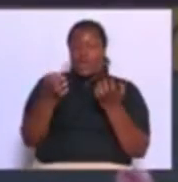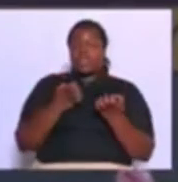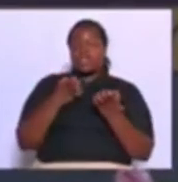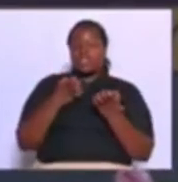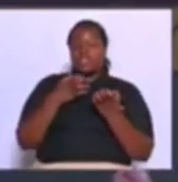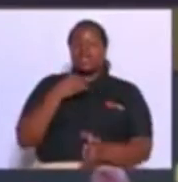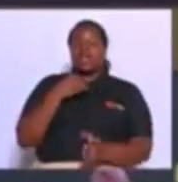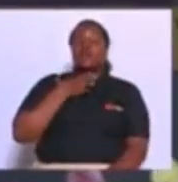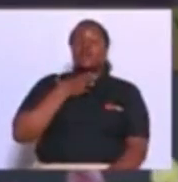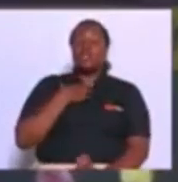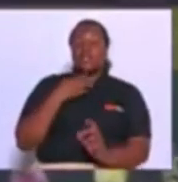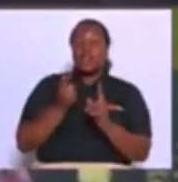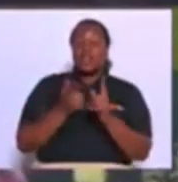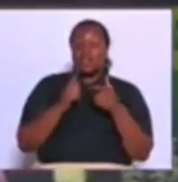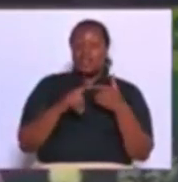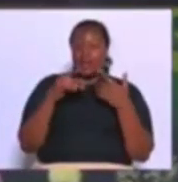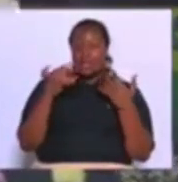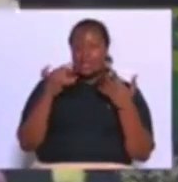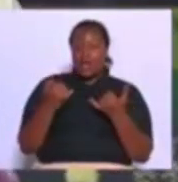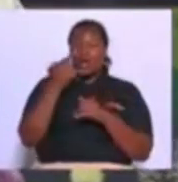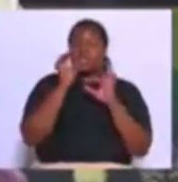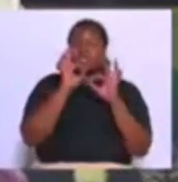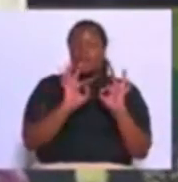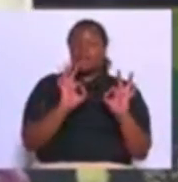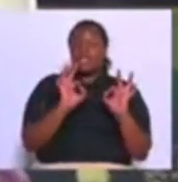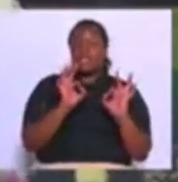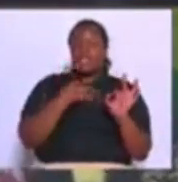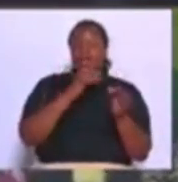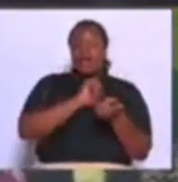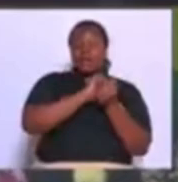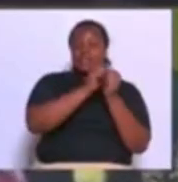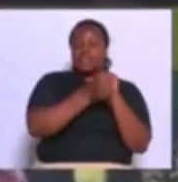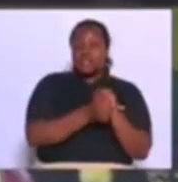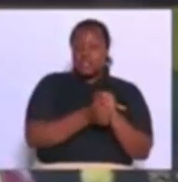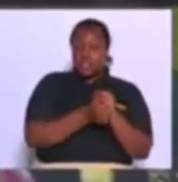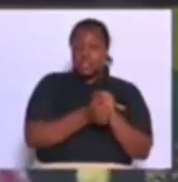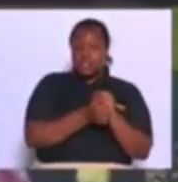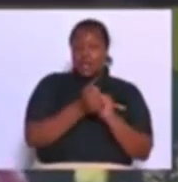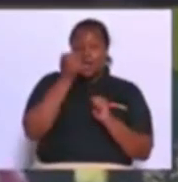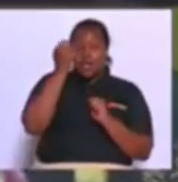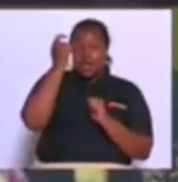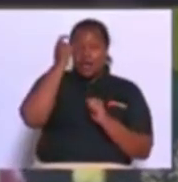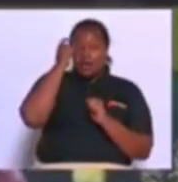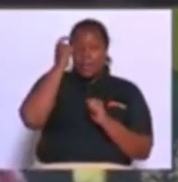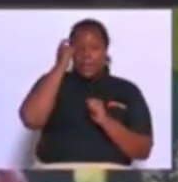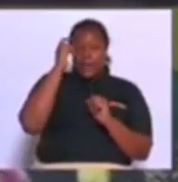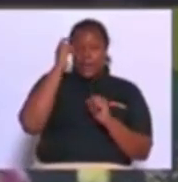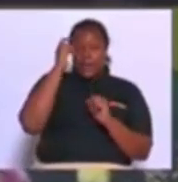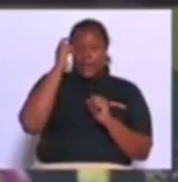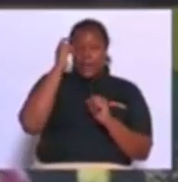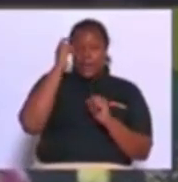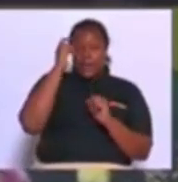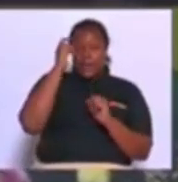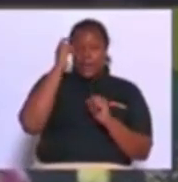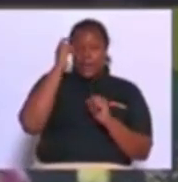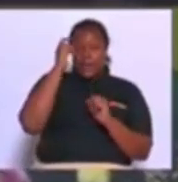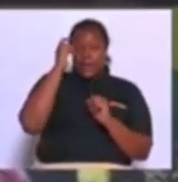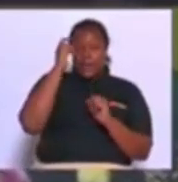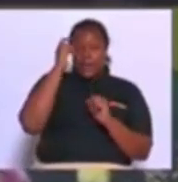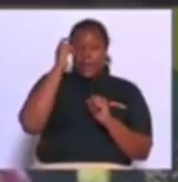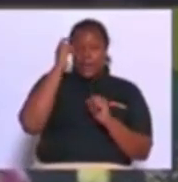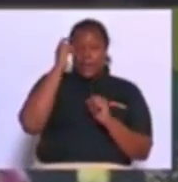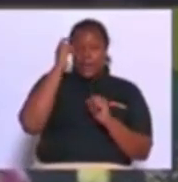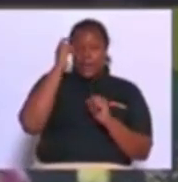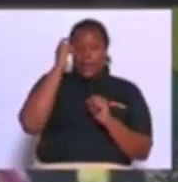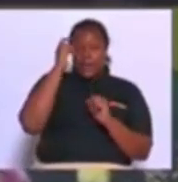wanted, then it's amazing. It changes actually the brain chemicals, and they are actually